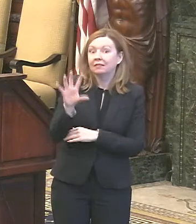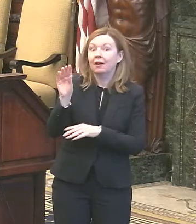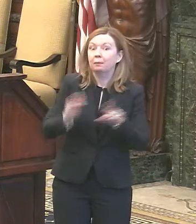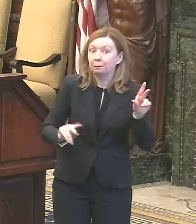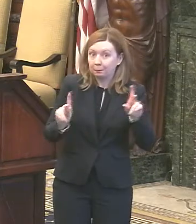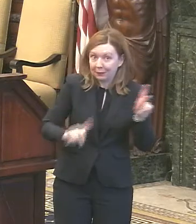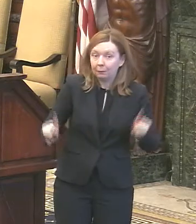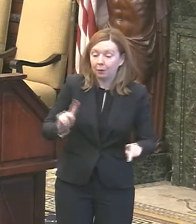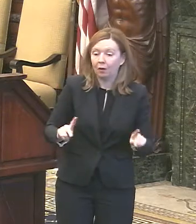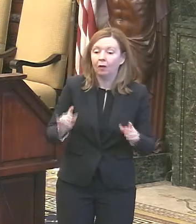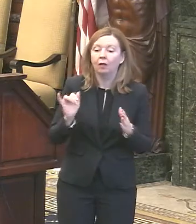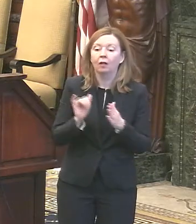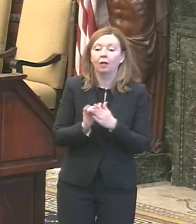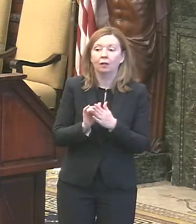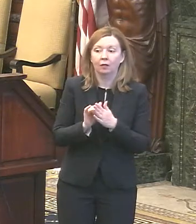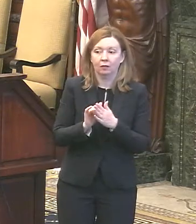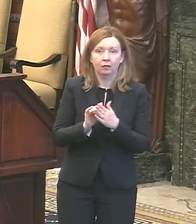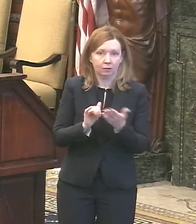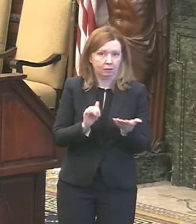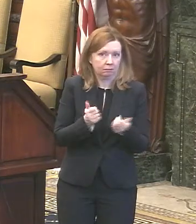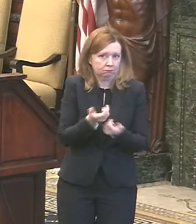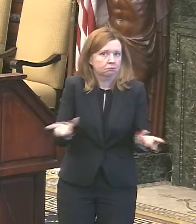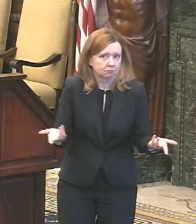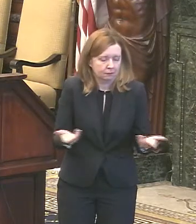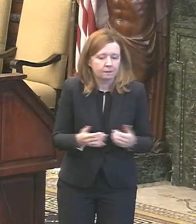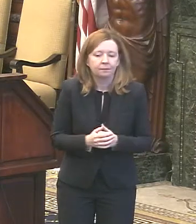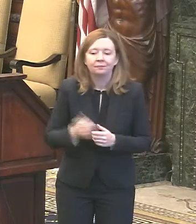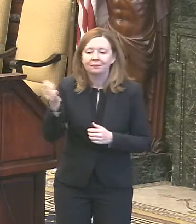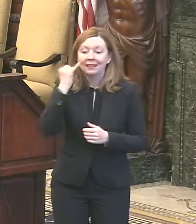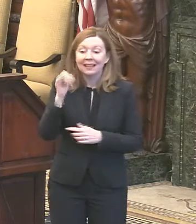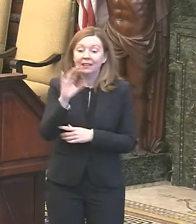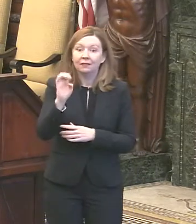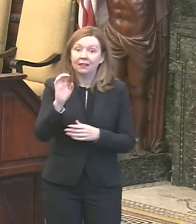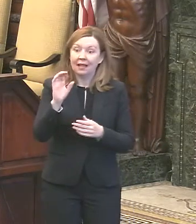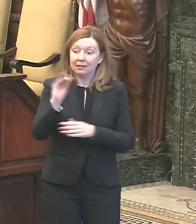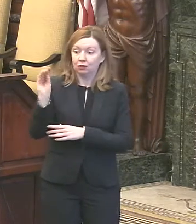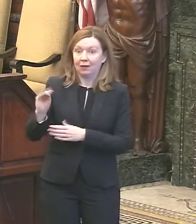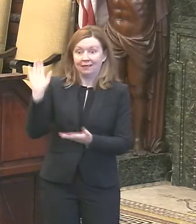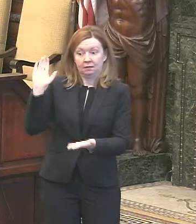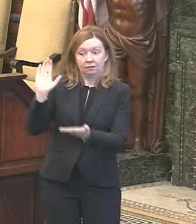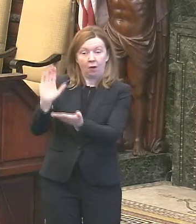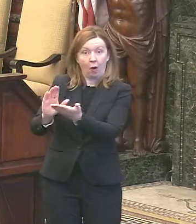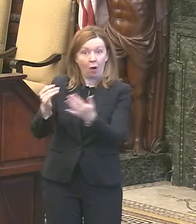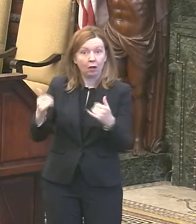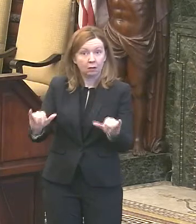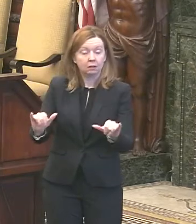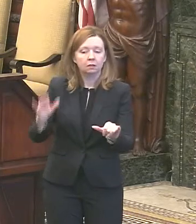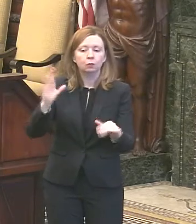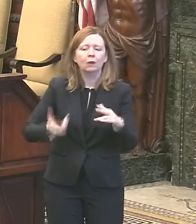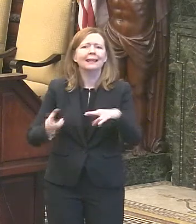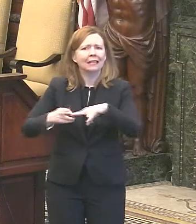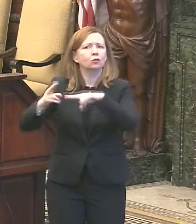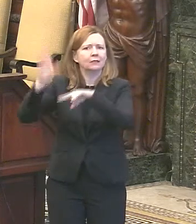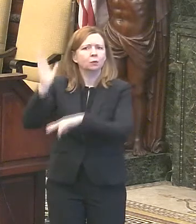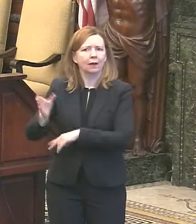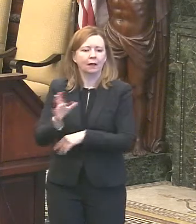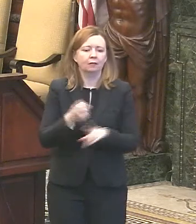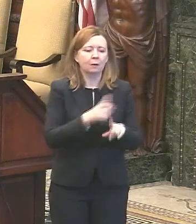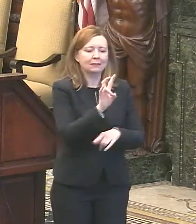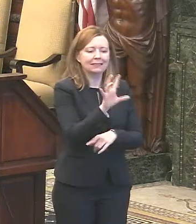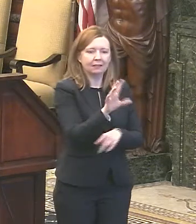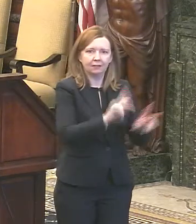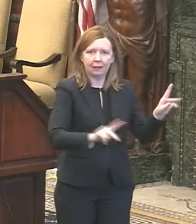persons. That's effective May 7th. Now, if the case rates continue to fall, we'll increase that cap from 75